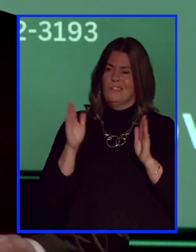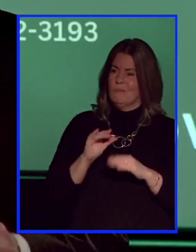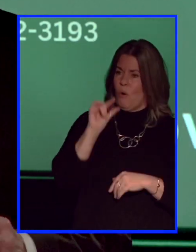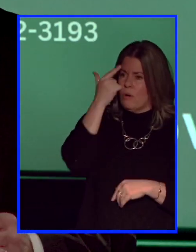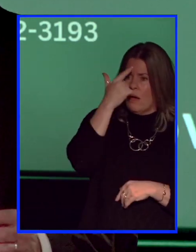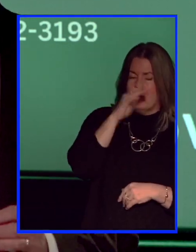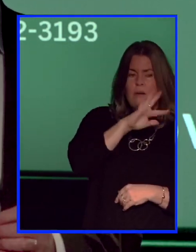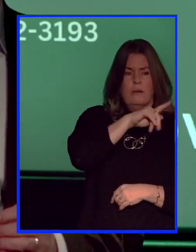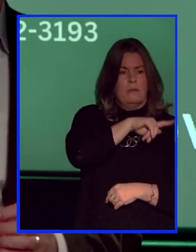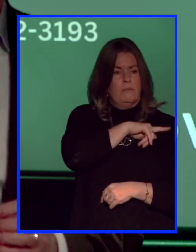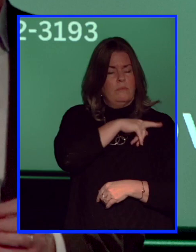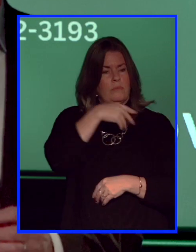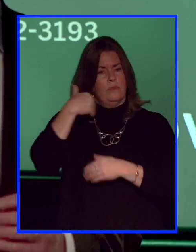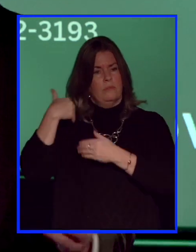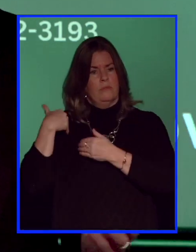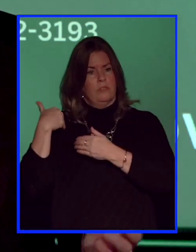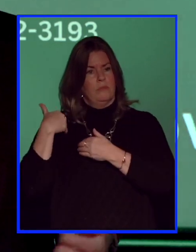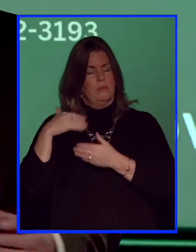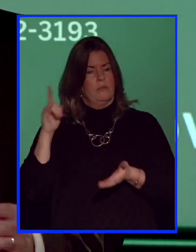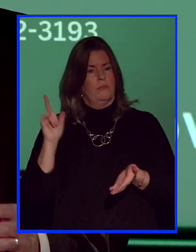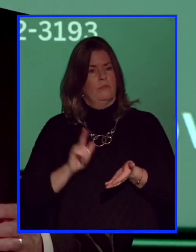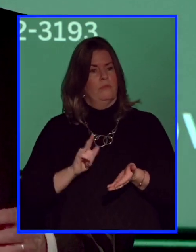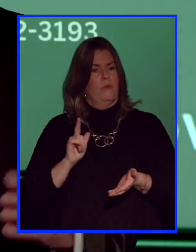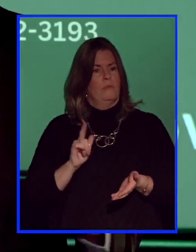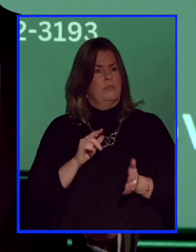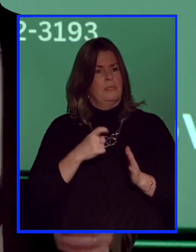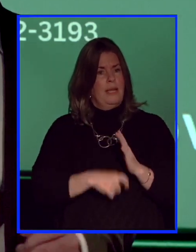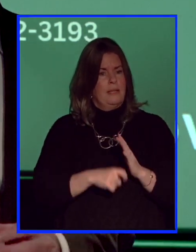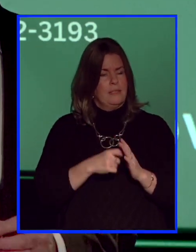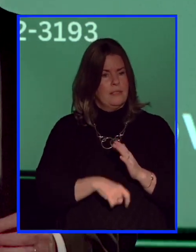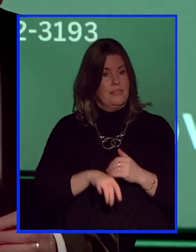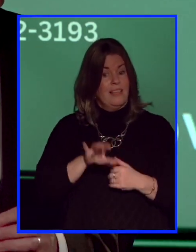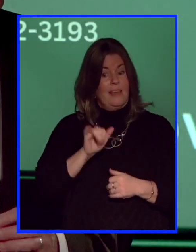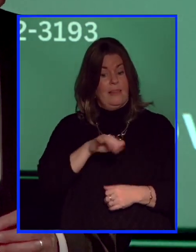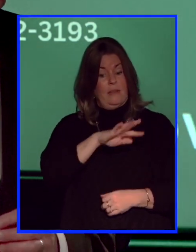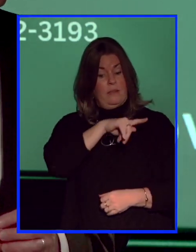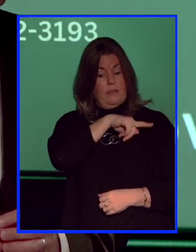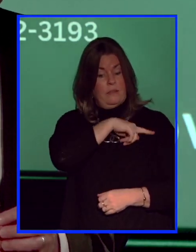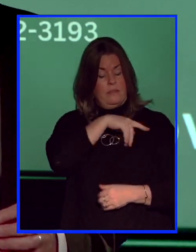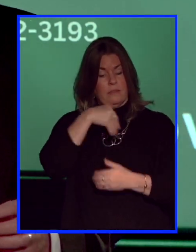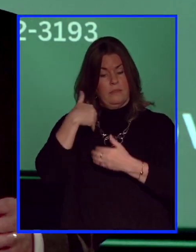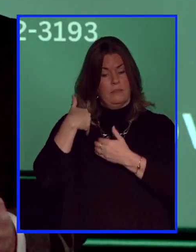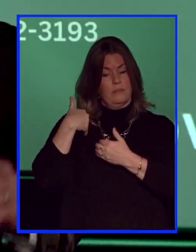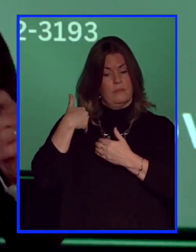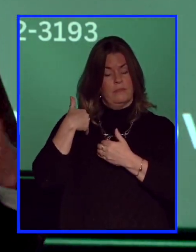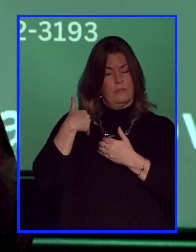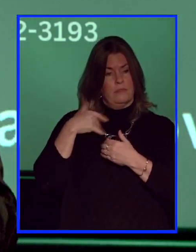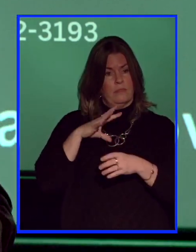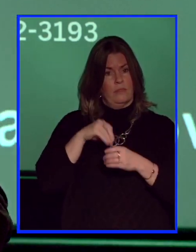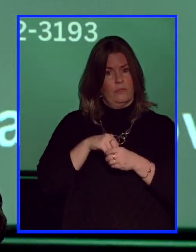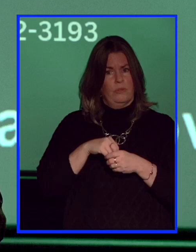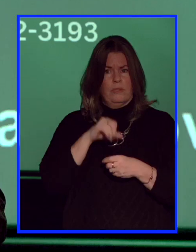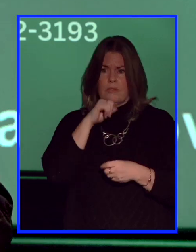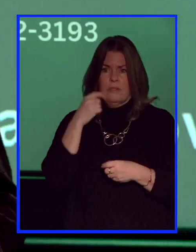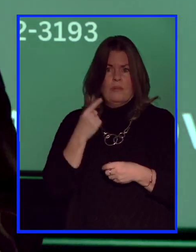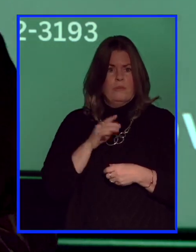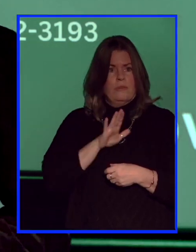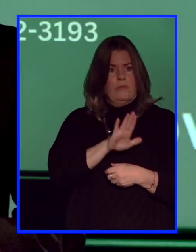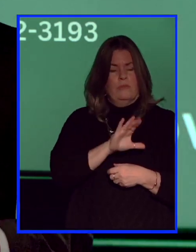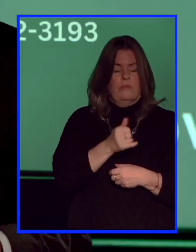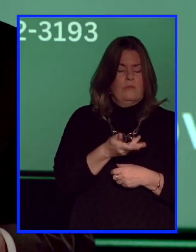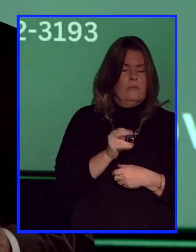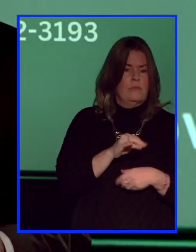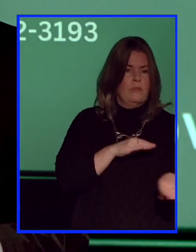personal responsibility, lower taxes. And that personal responsibility often included not just your own behavior,